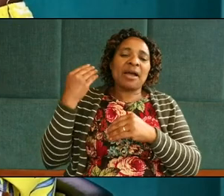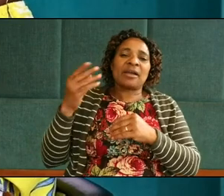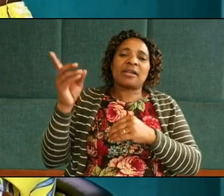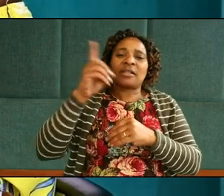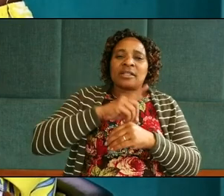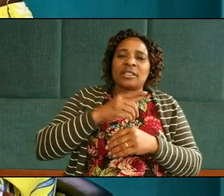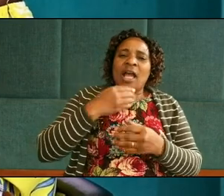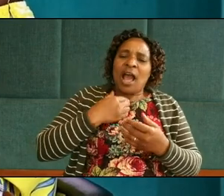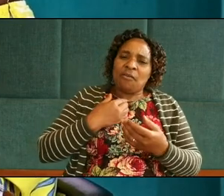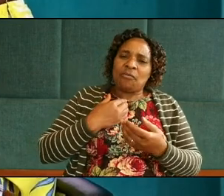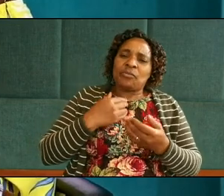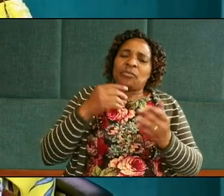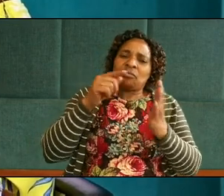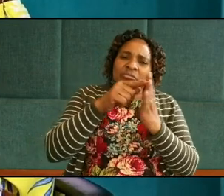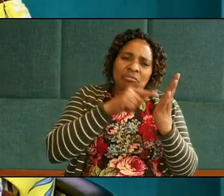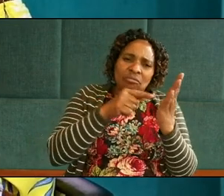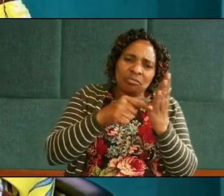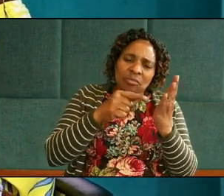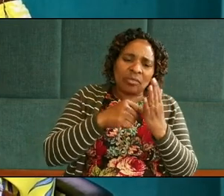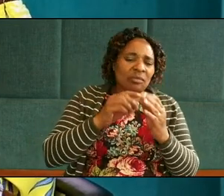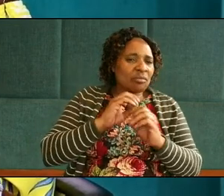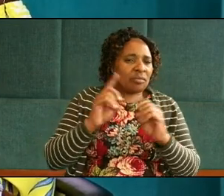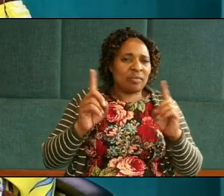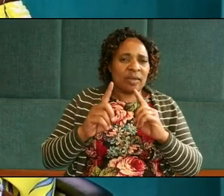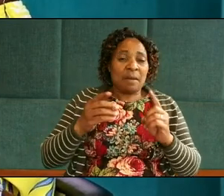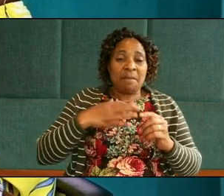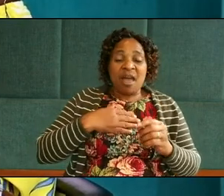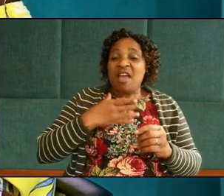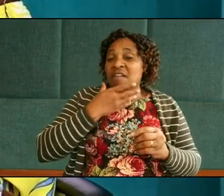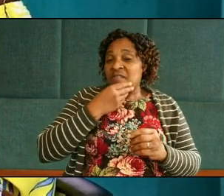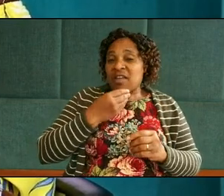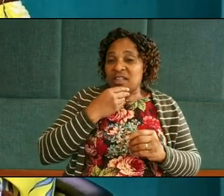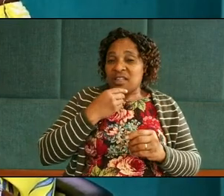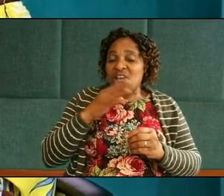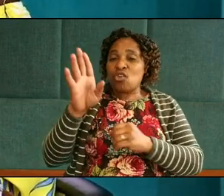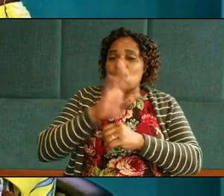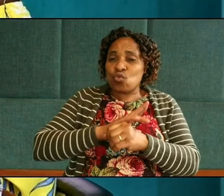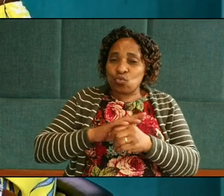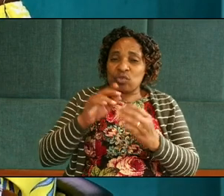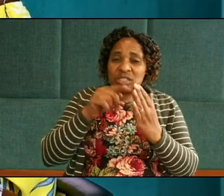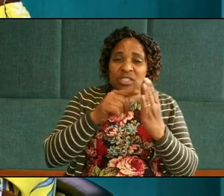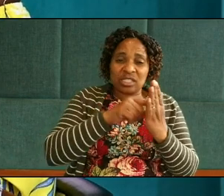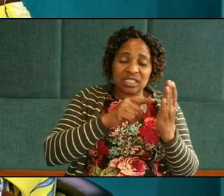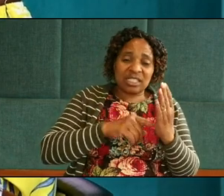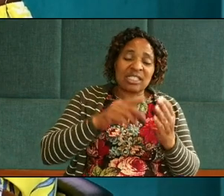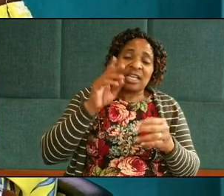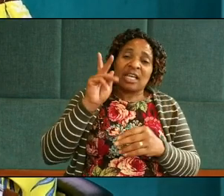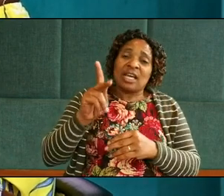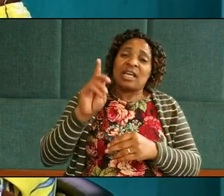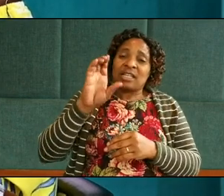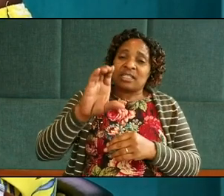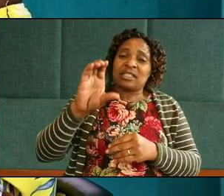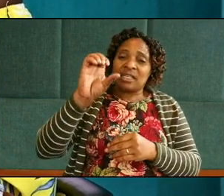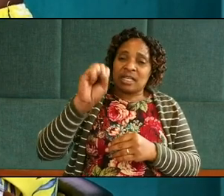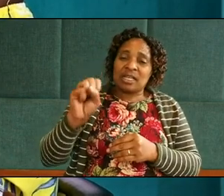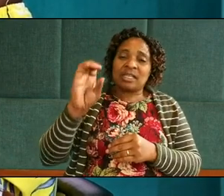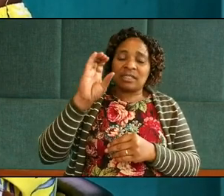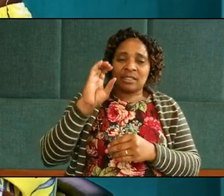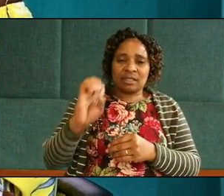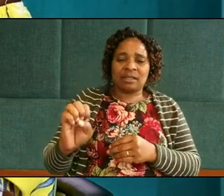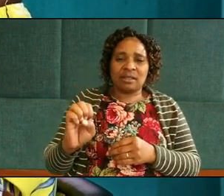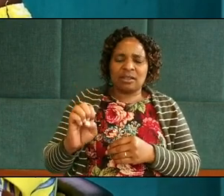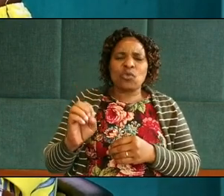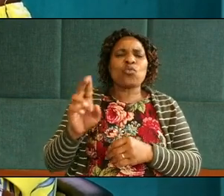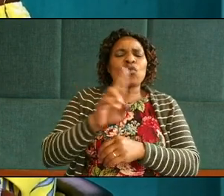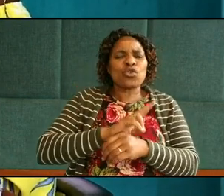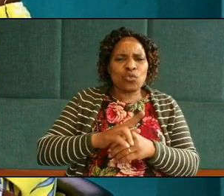have calculators? My father told me that he did not use a calculator in his KCSE. But us, we use